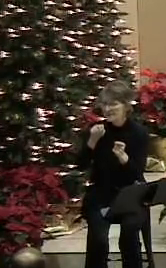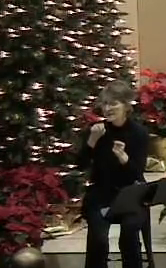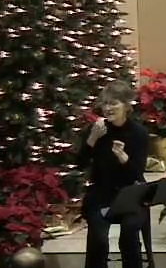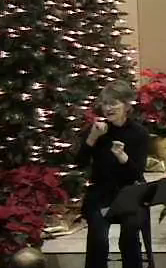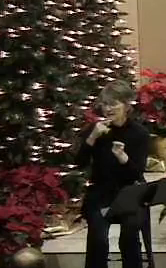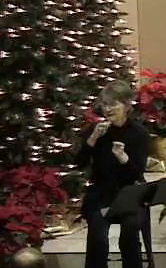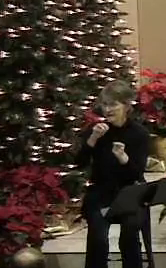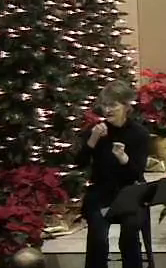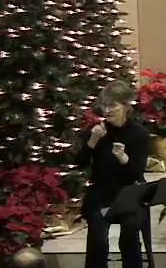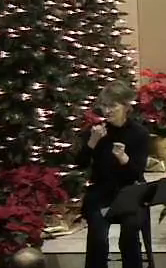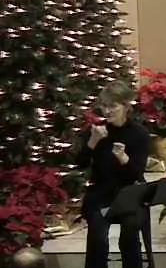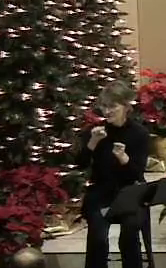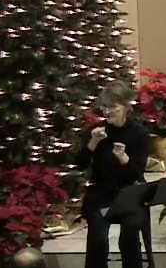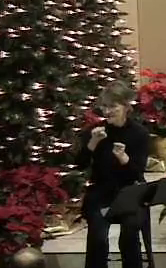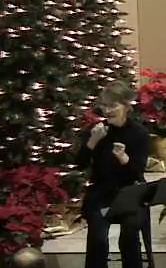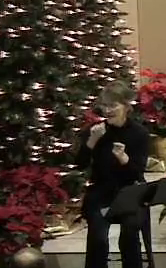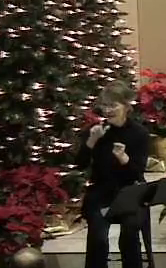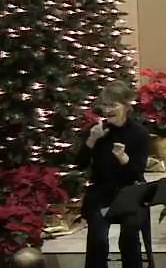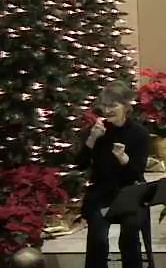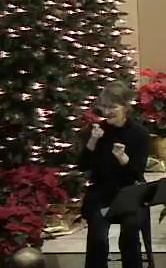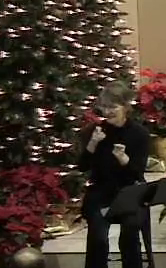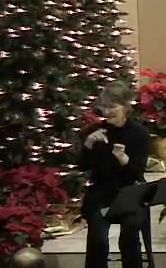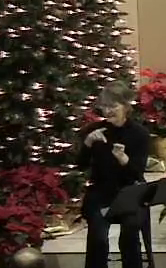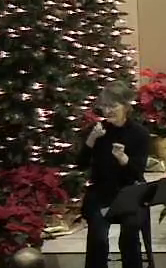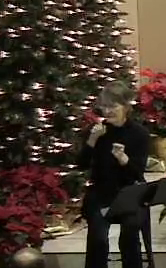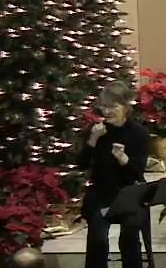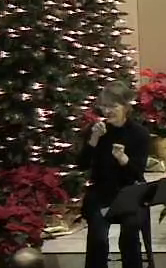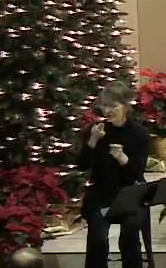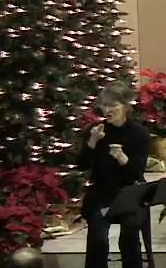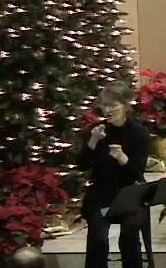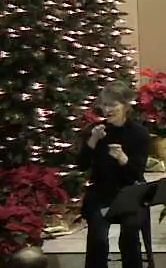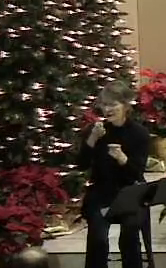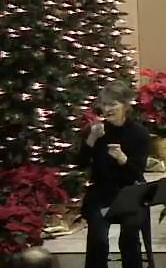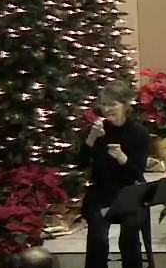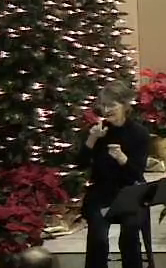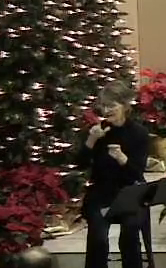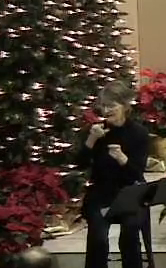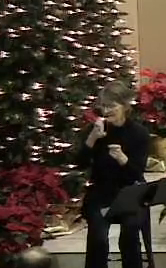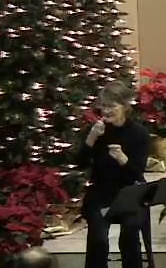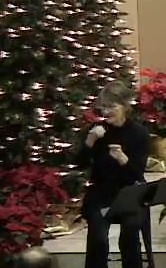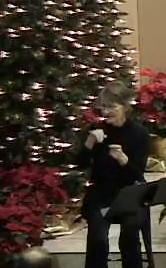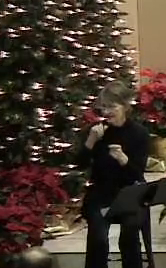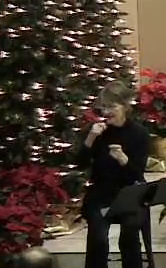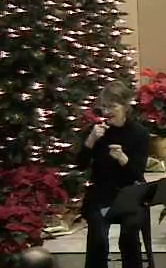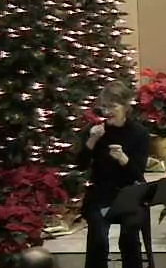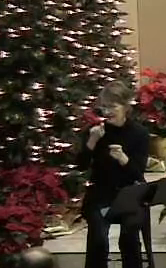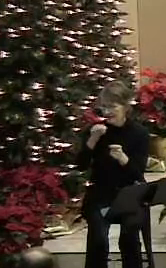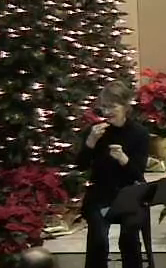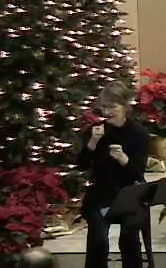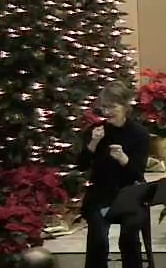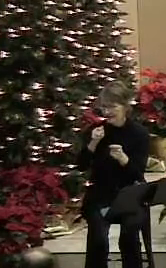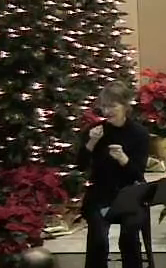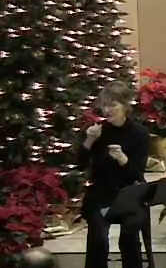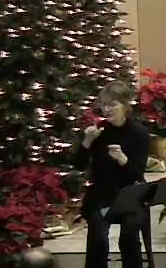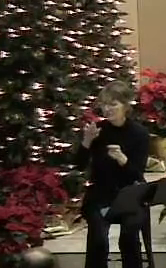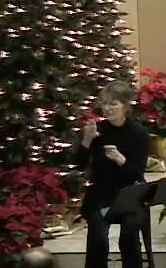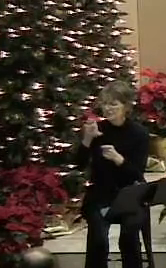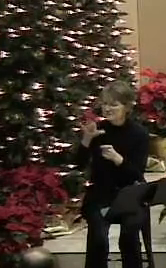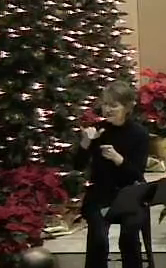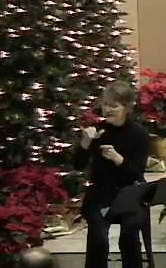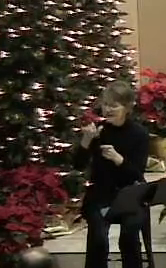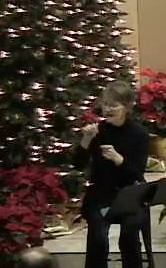Alexander, Marcellinus, Peter, Felicity, Perpetua, Agatha, Lucy,